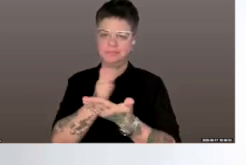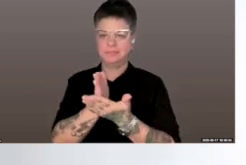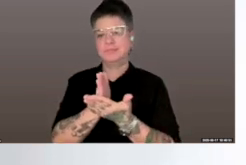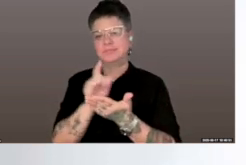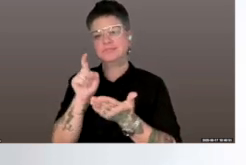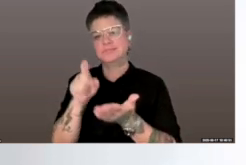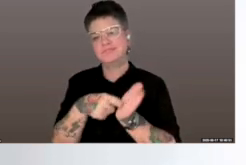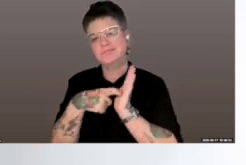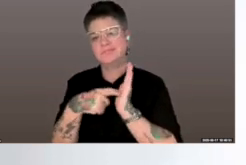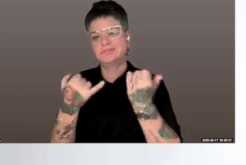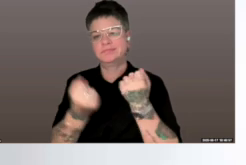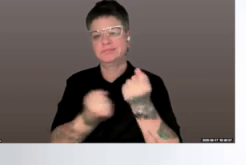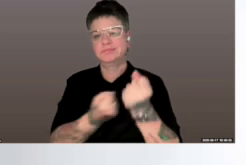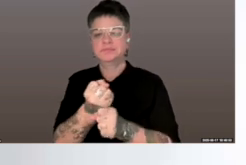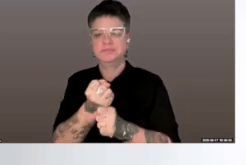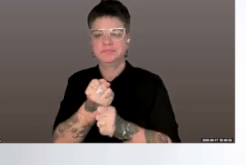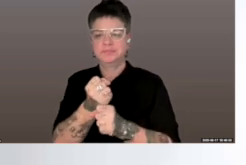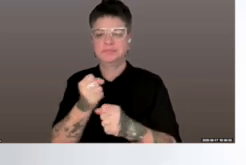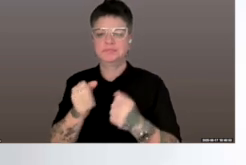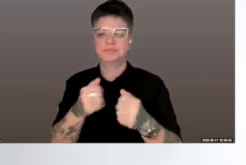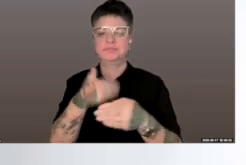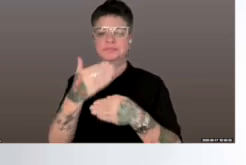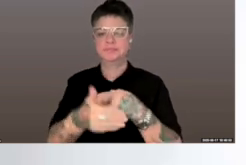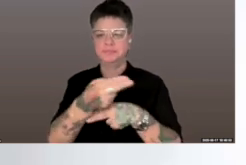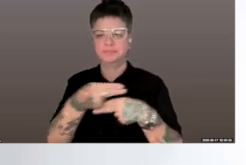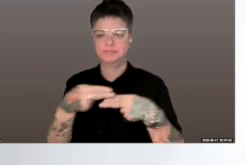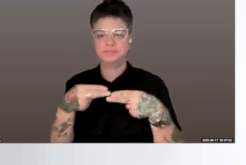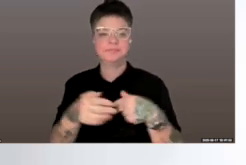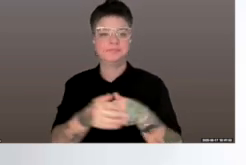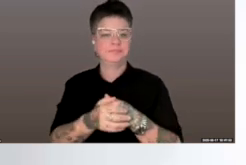got to do this year. All right, next slide.